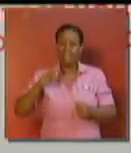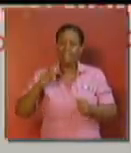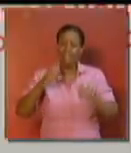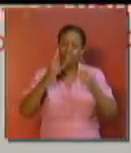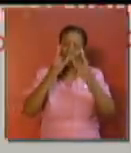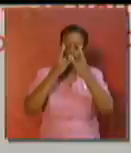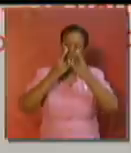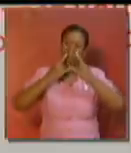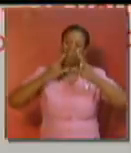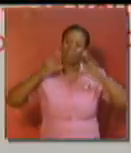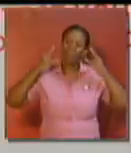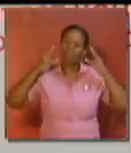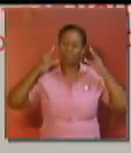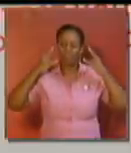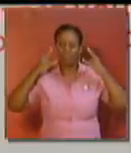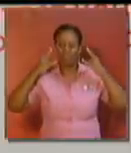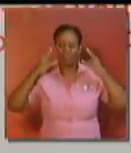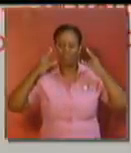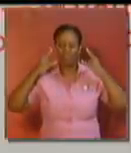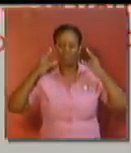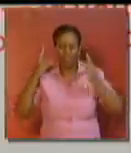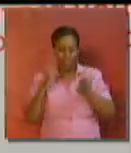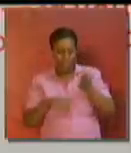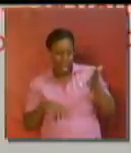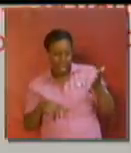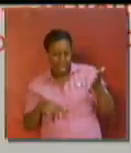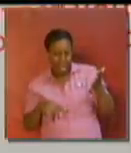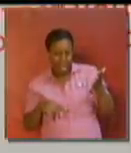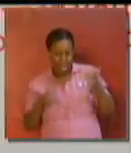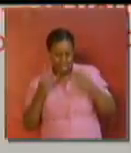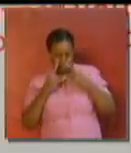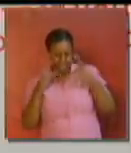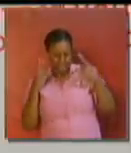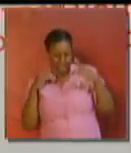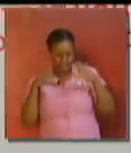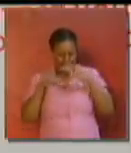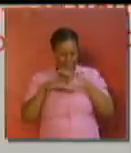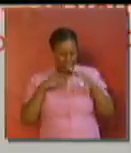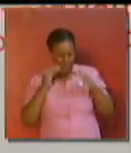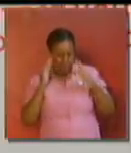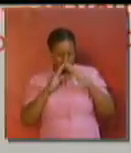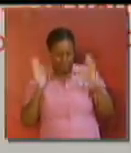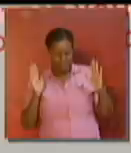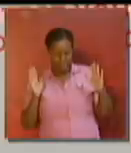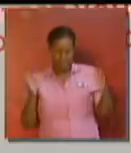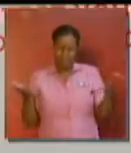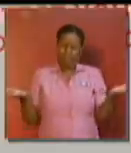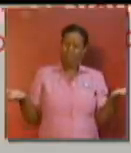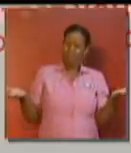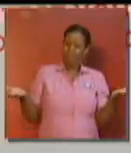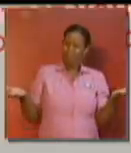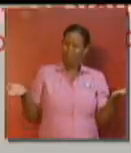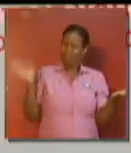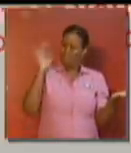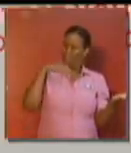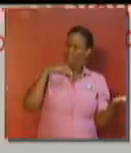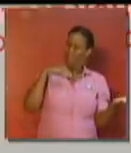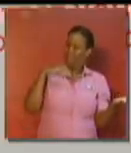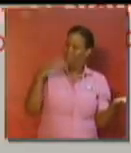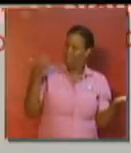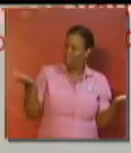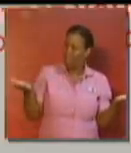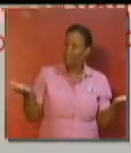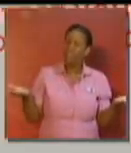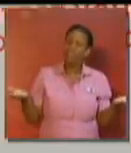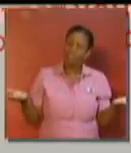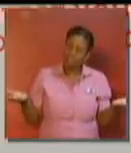concept, but inside your home, you're trying to protect your own family members, and you're doing you're wearing the mask,